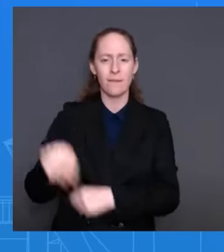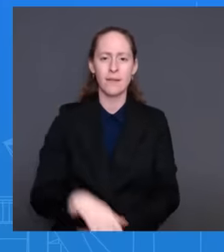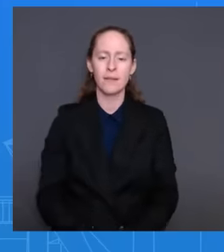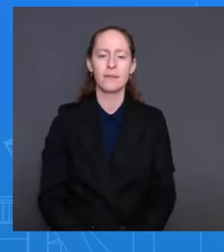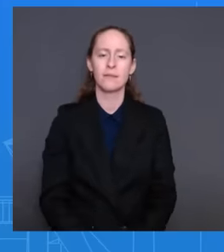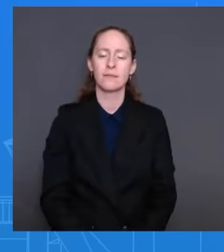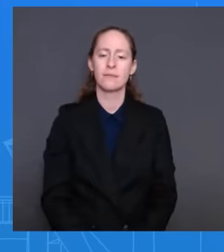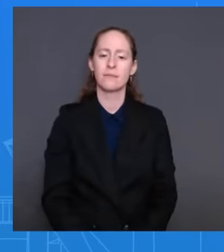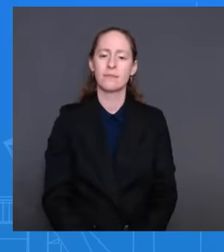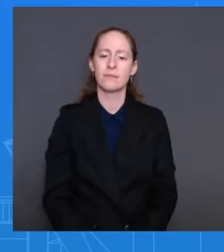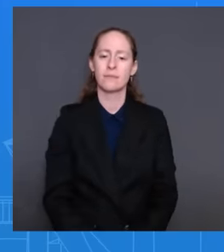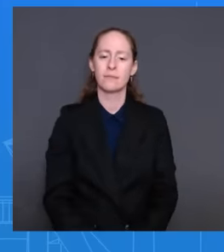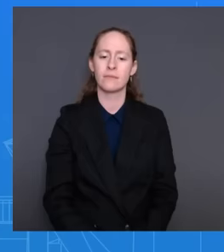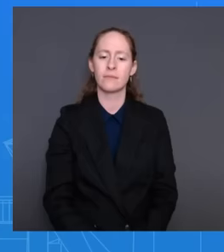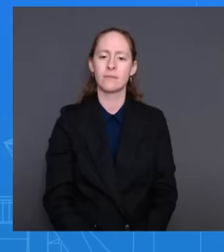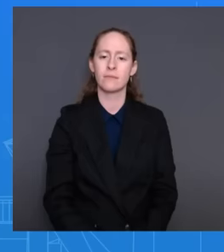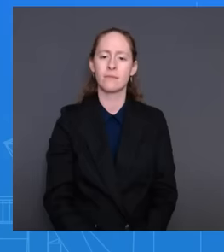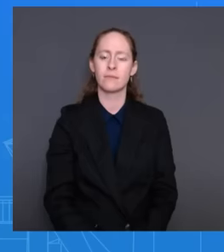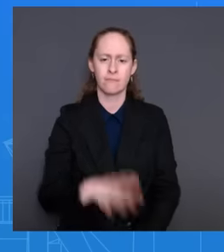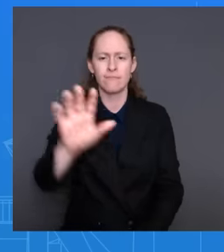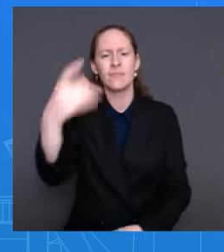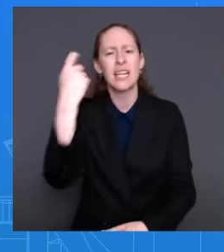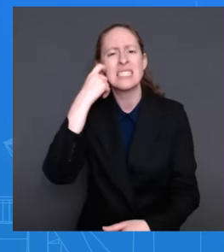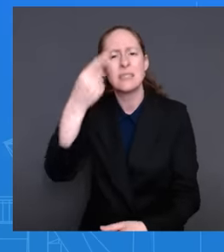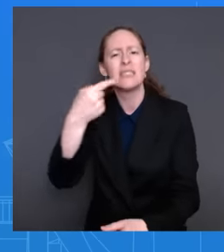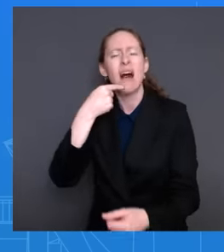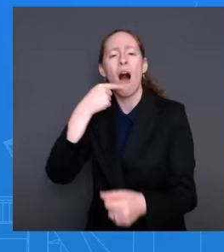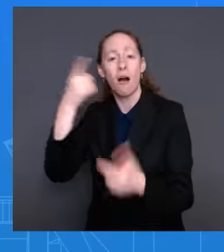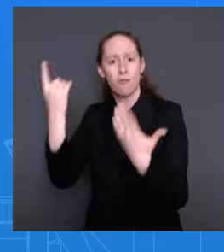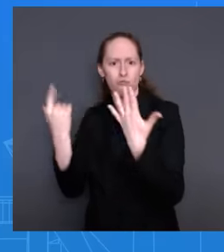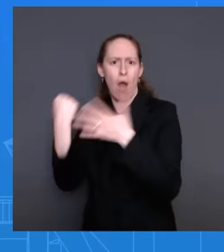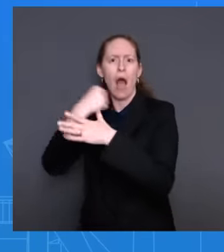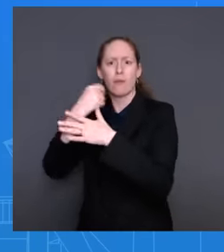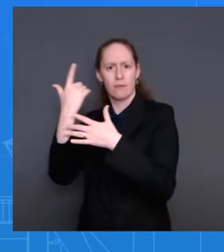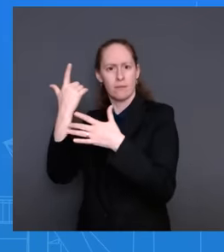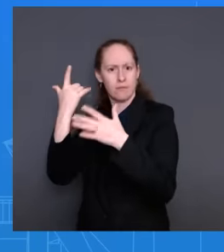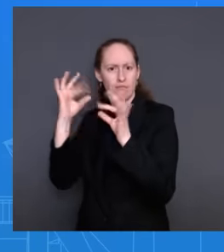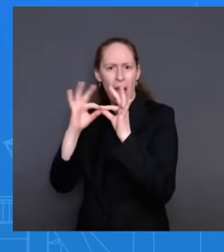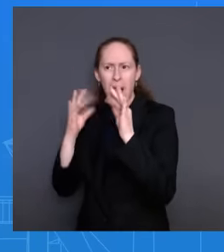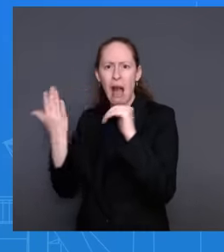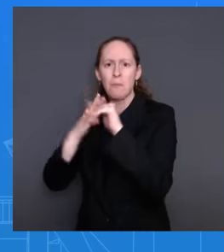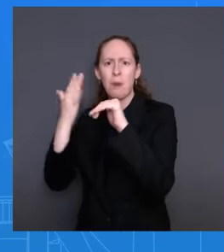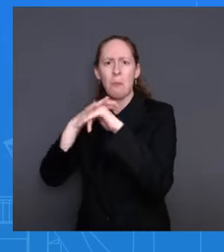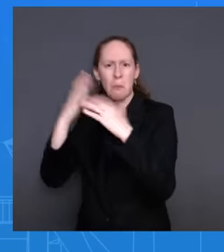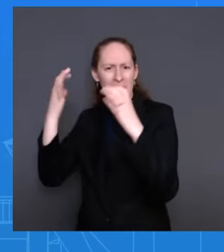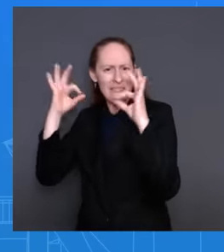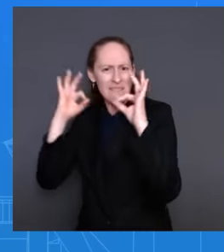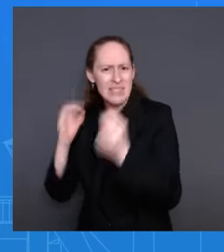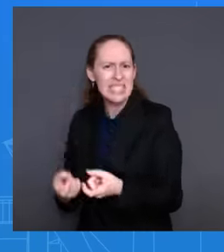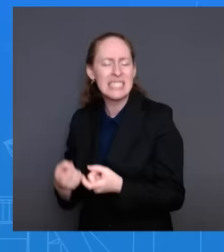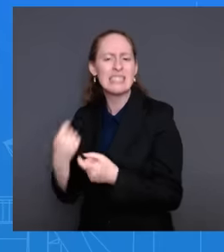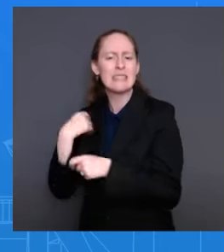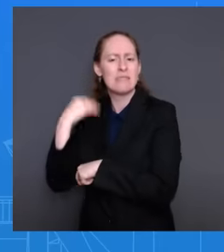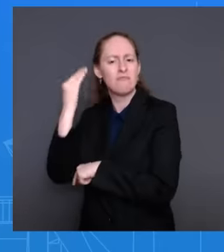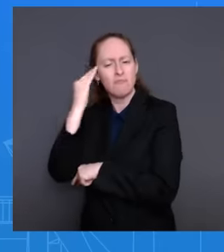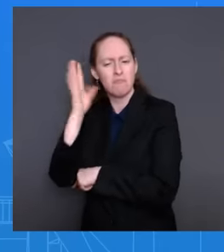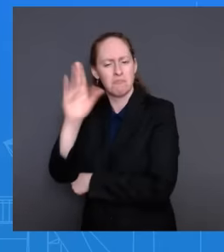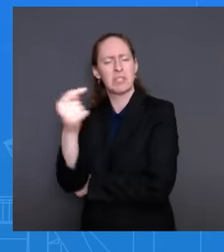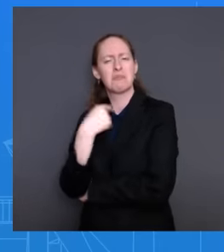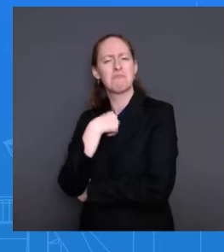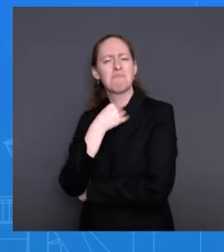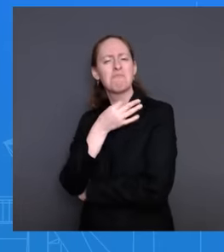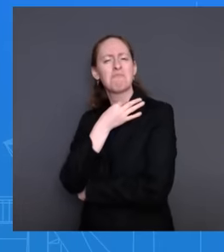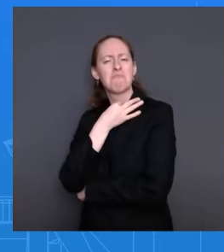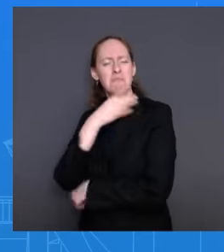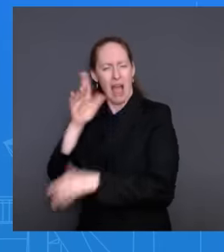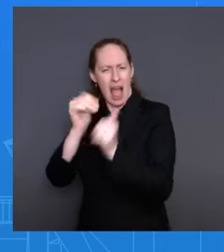little bit about the intersection of that priority and the president's plan to forgive as much as $10,000 in student debt relief